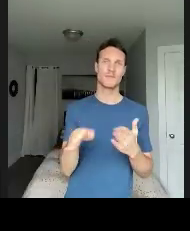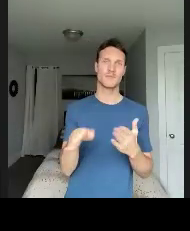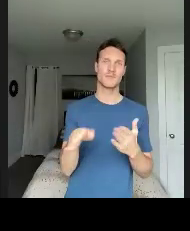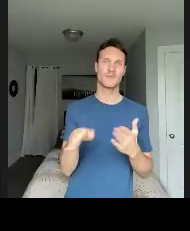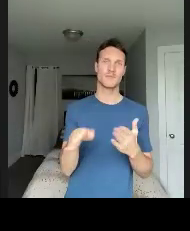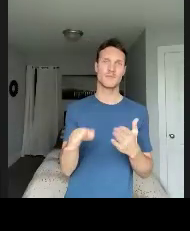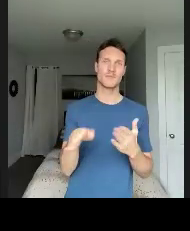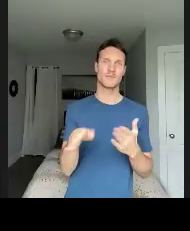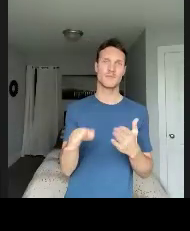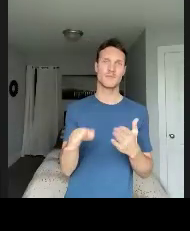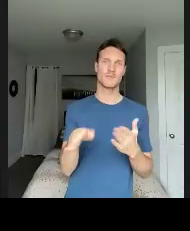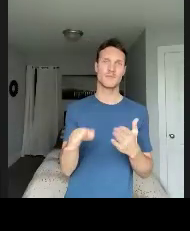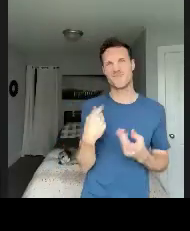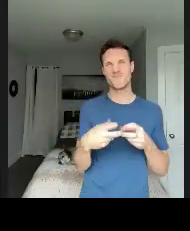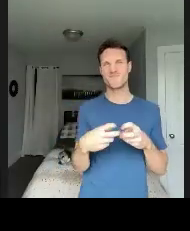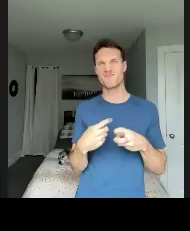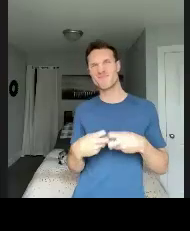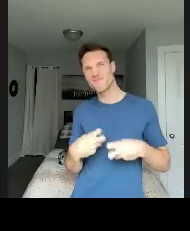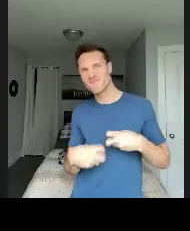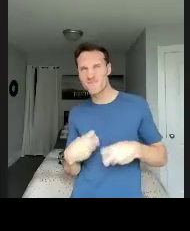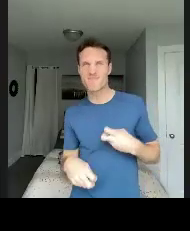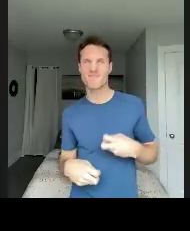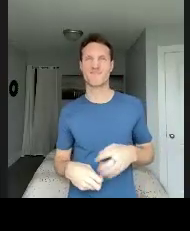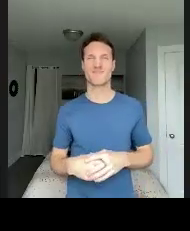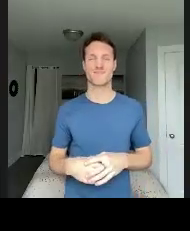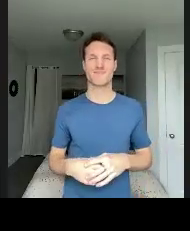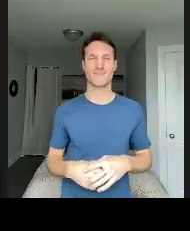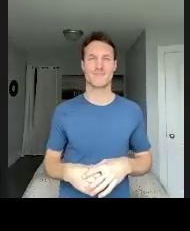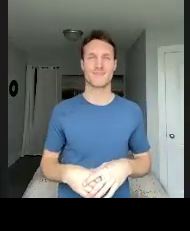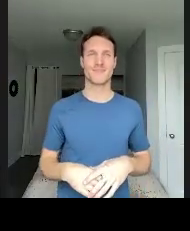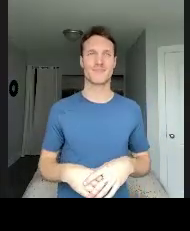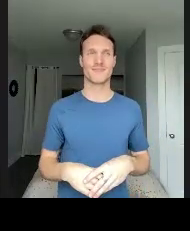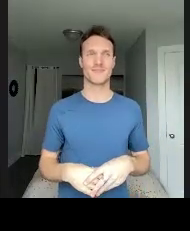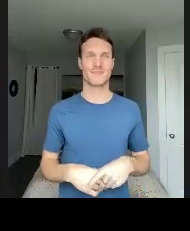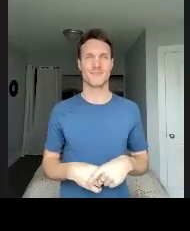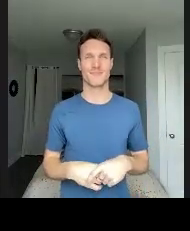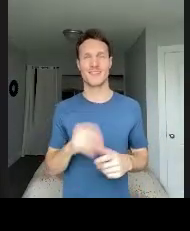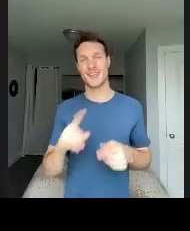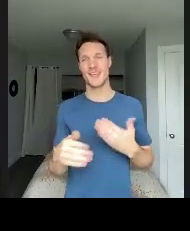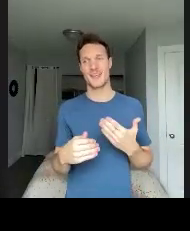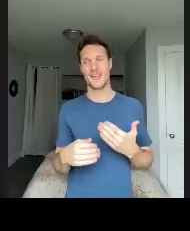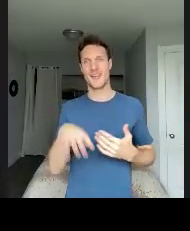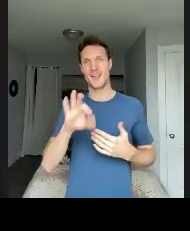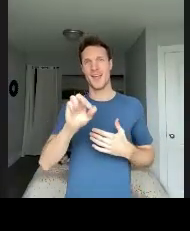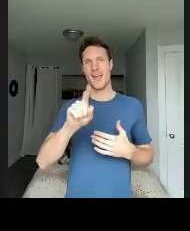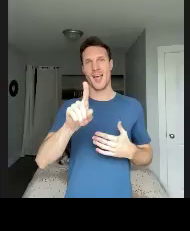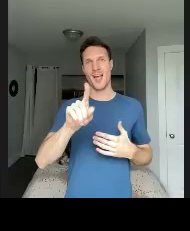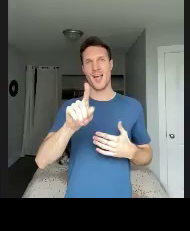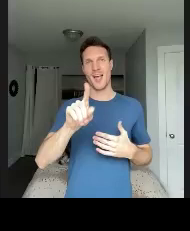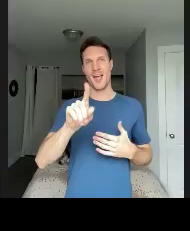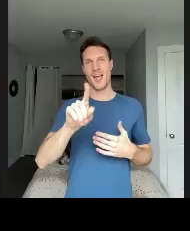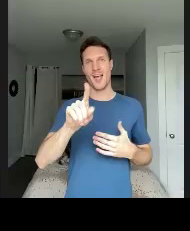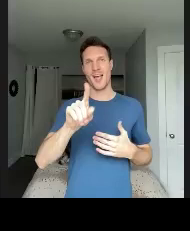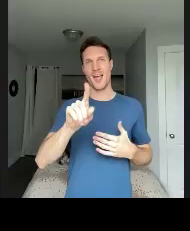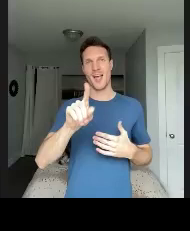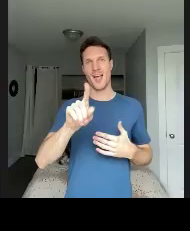remember things on the spot, so there might be follow-up needed. So just always ask for a little bit of grace. And to